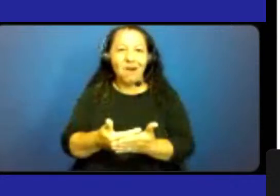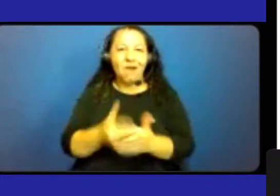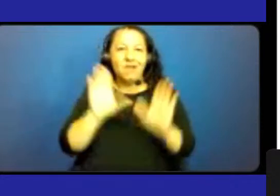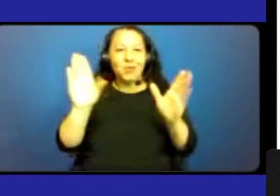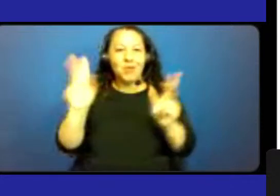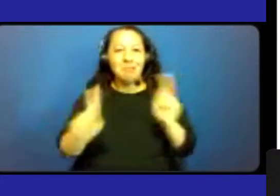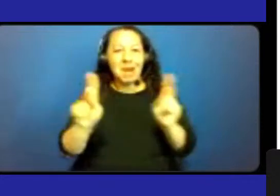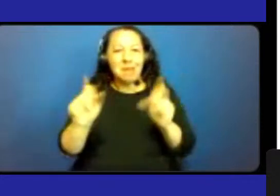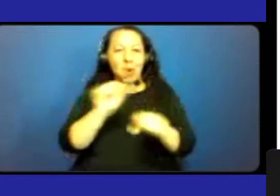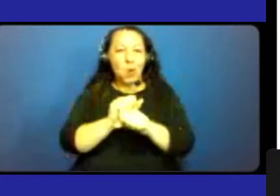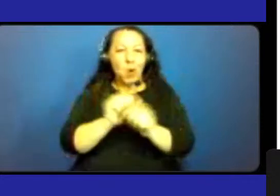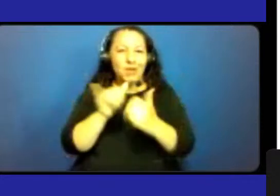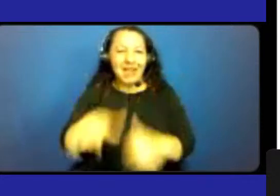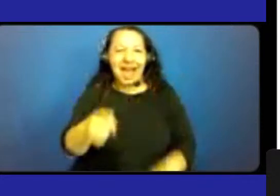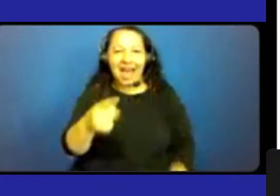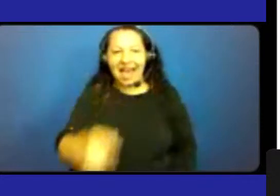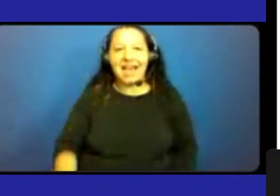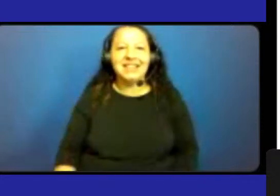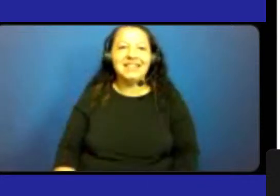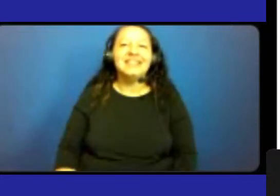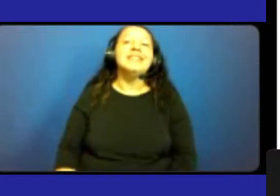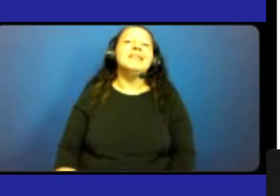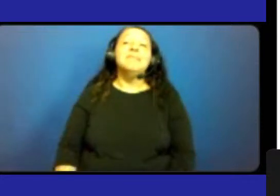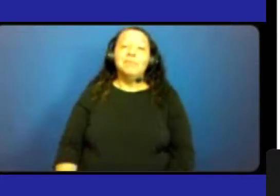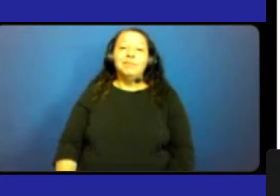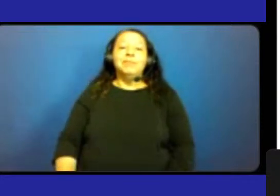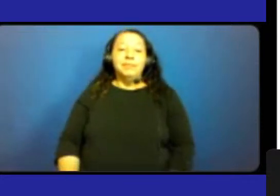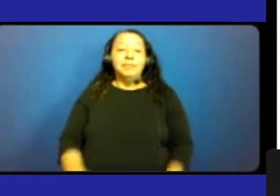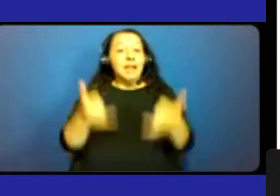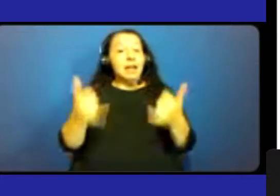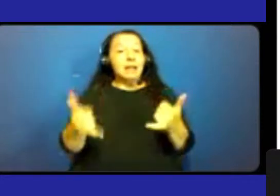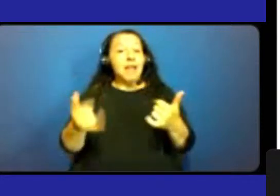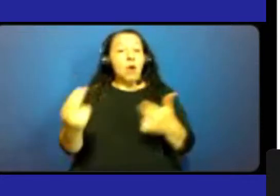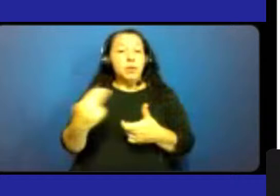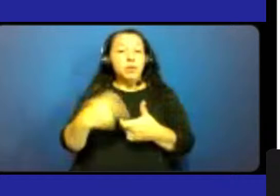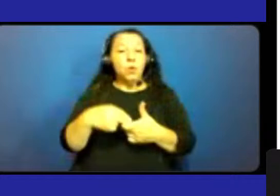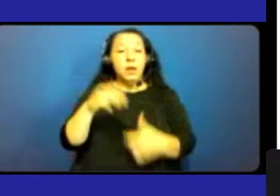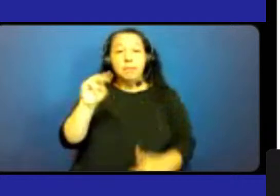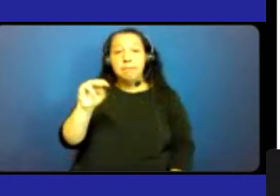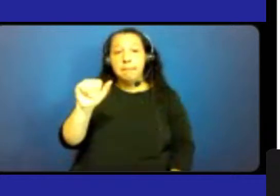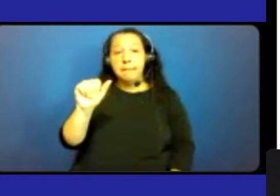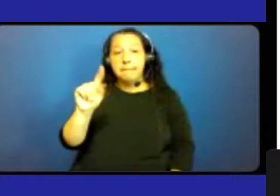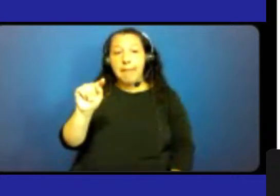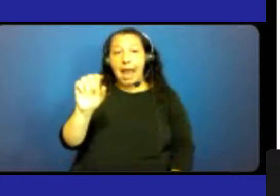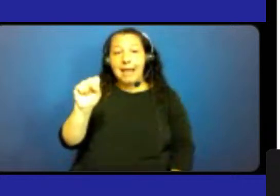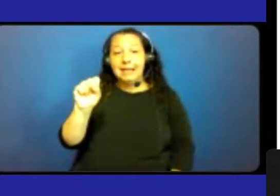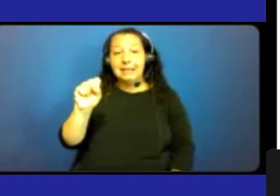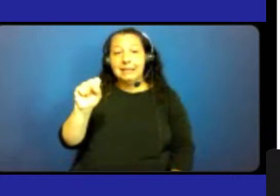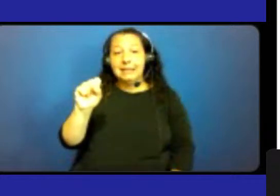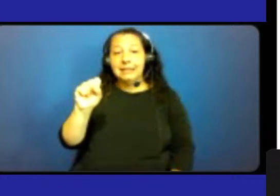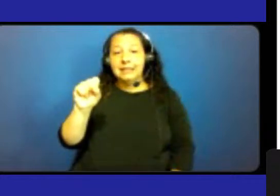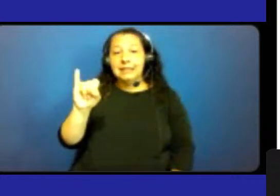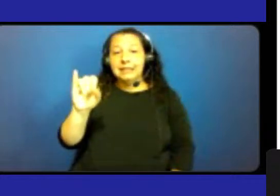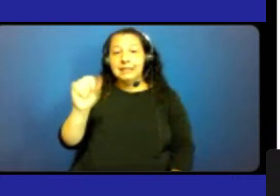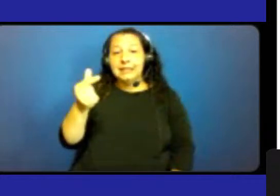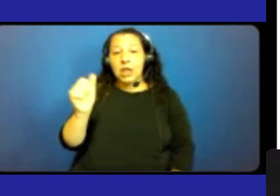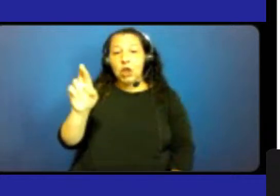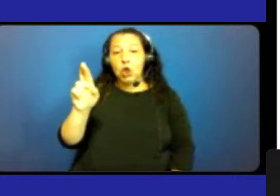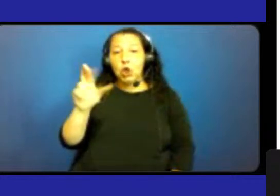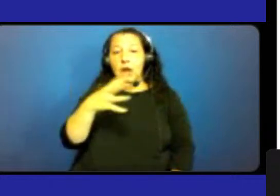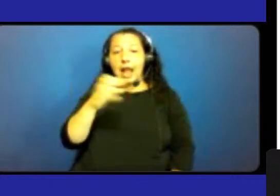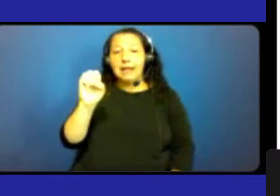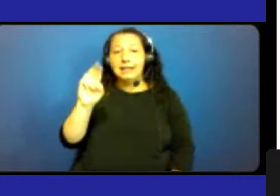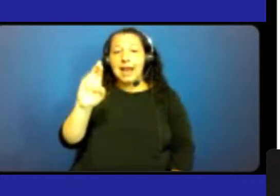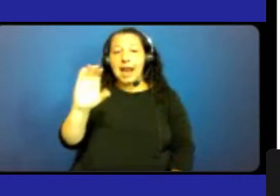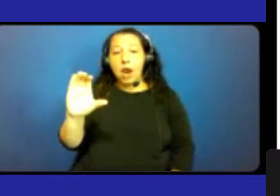it. And now you're going to be joined by Matt Siegler and Eric Way on an update